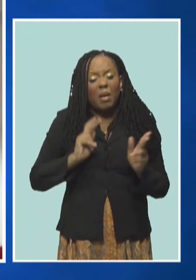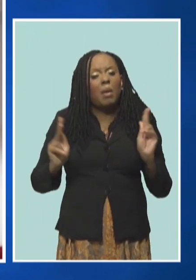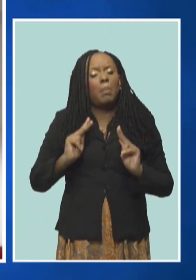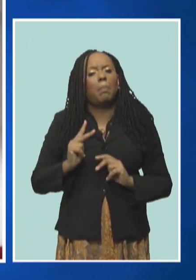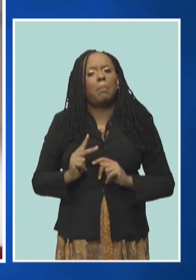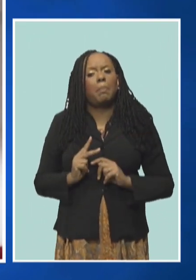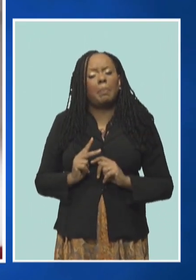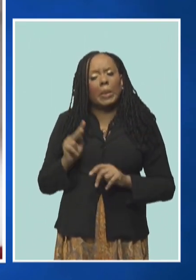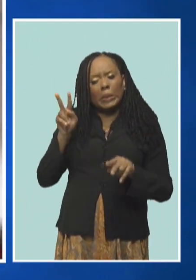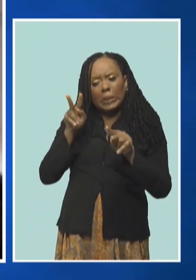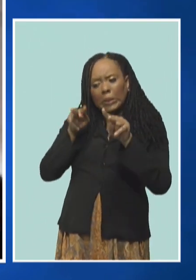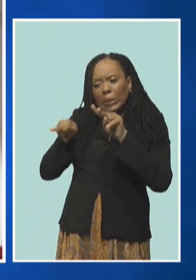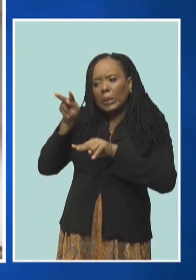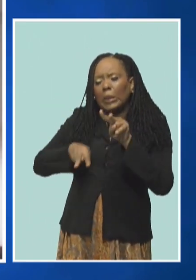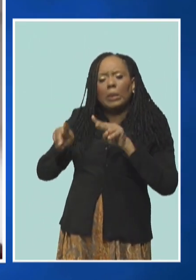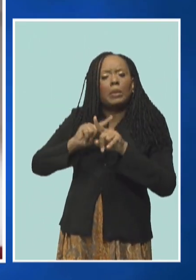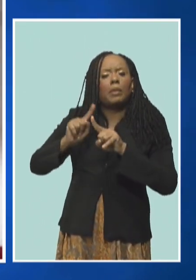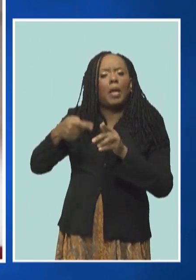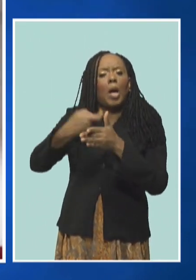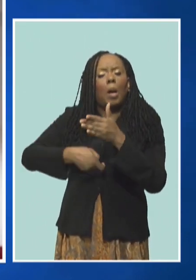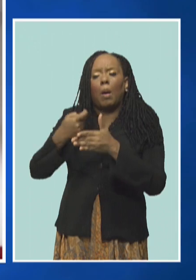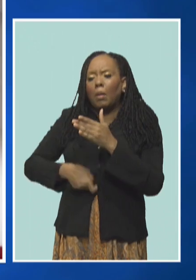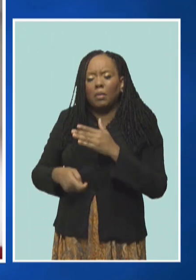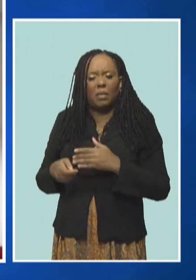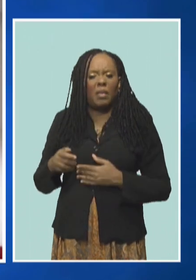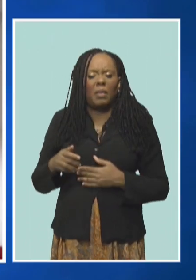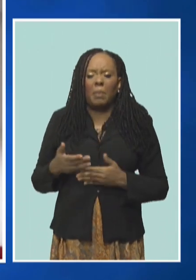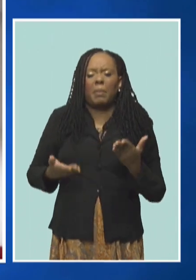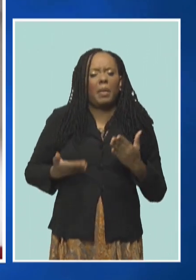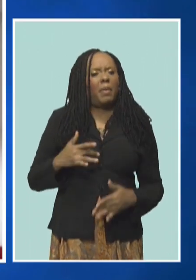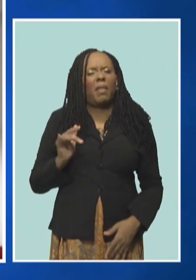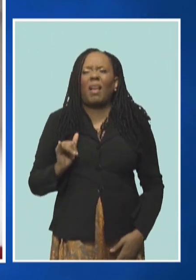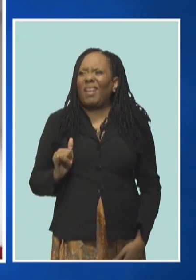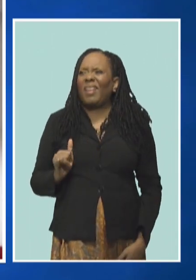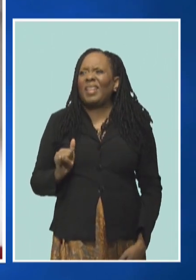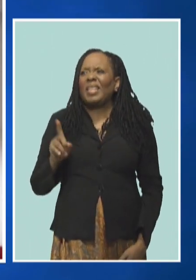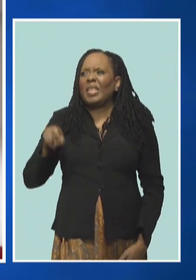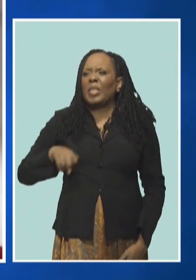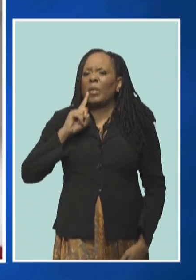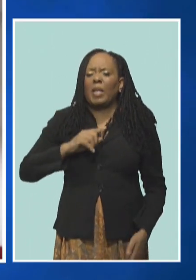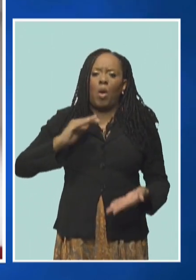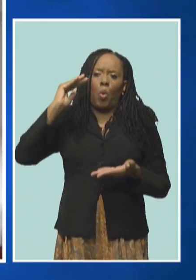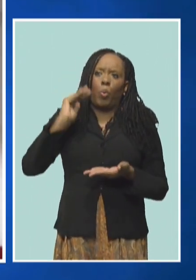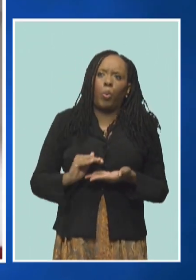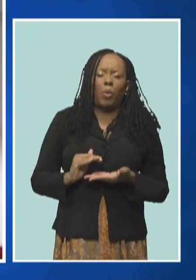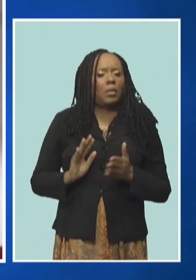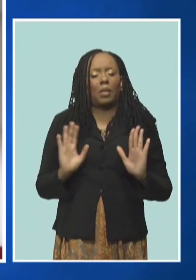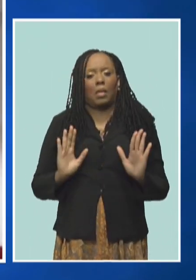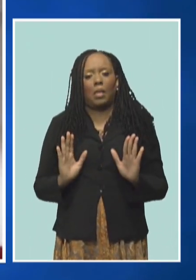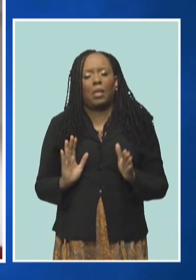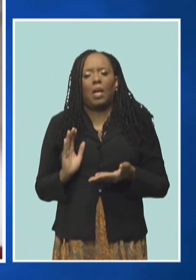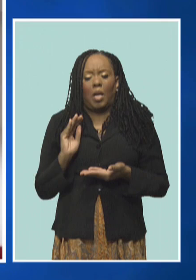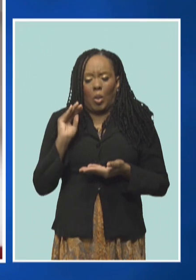these metrics mean. You know, the inflation rate is the rate of change in prices on average. So once you have